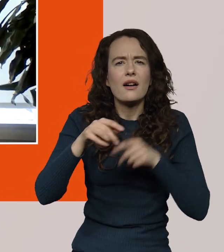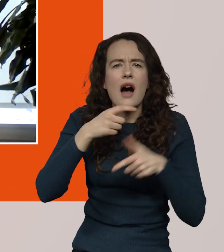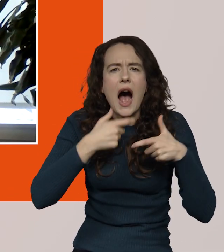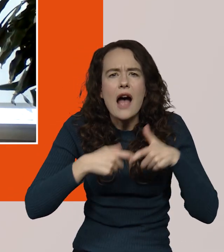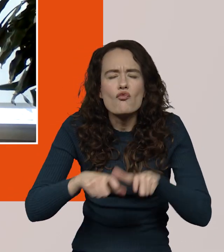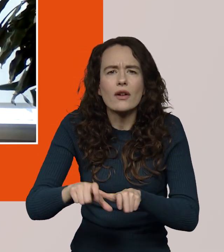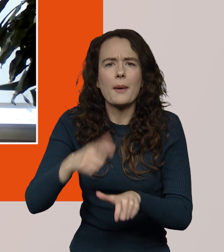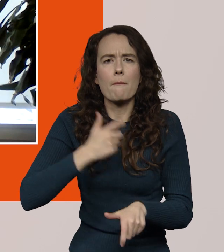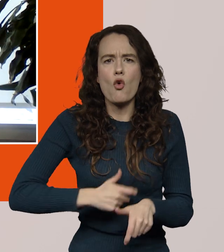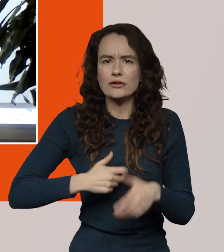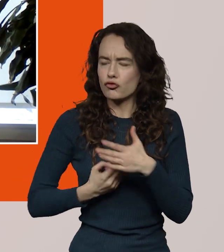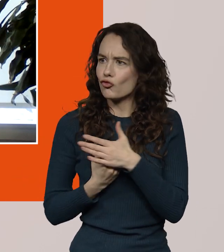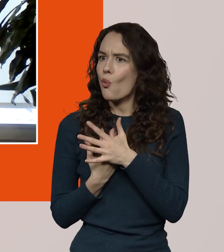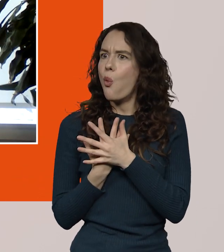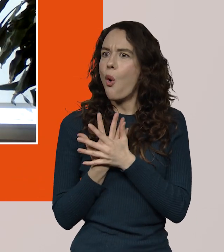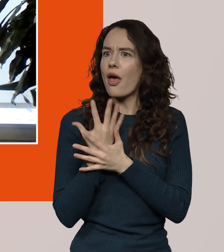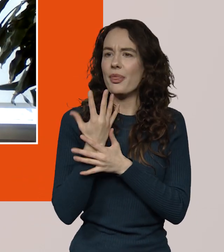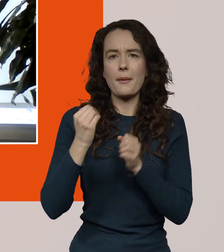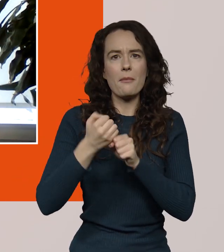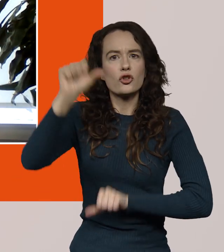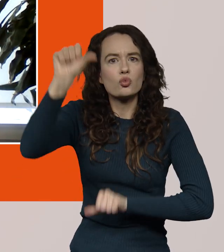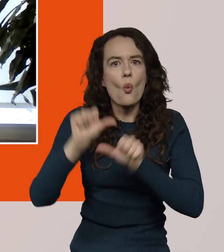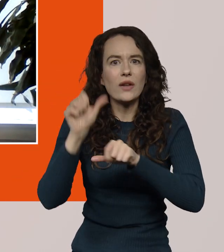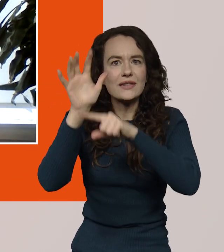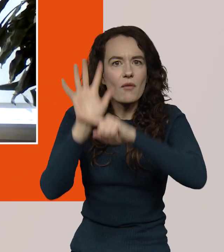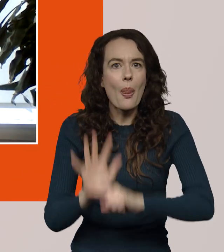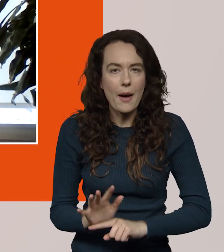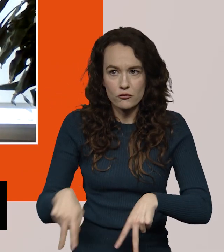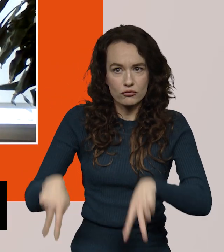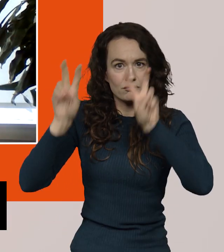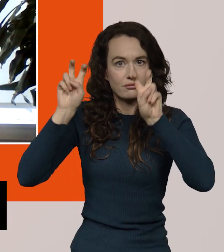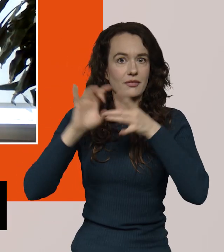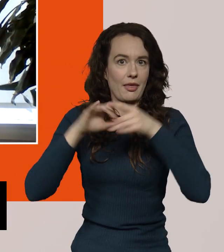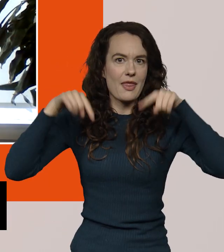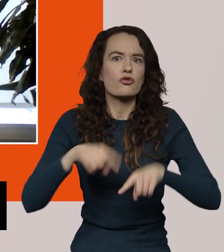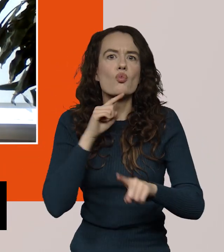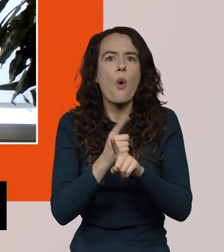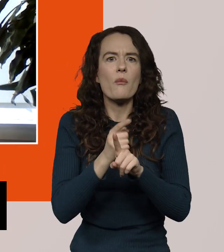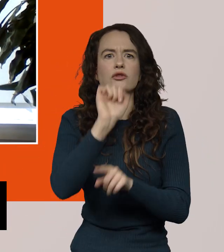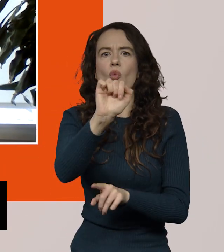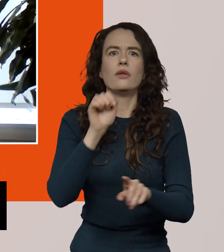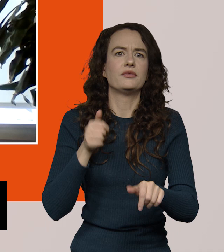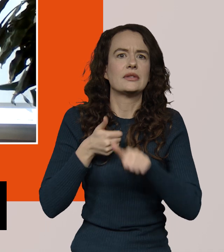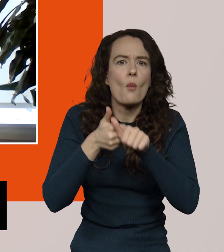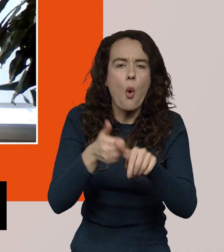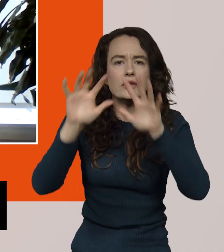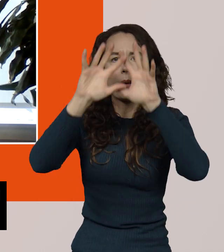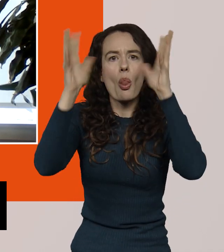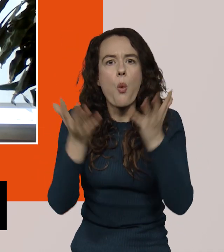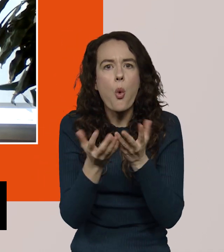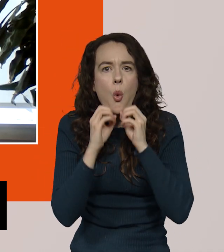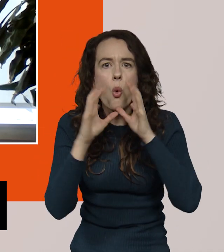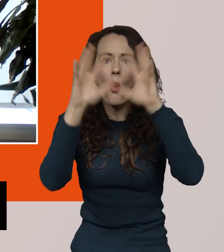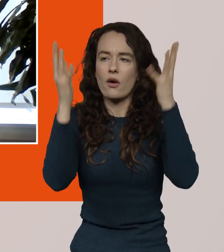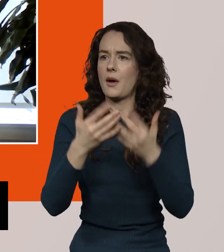worries and they sometimes don't feel very confident too. Does that help to know that it's really ordinary to feel like